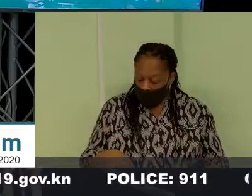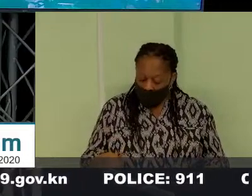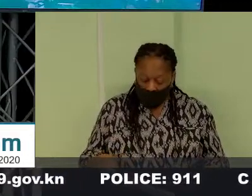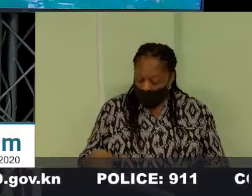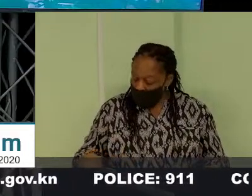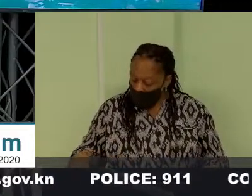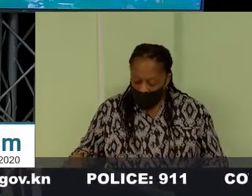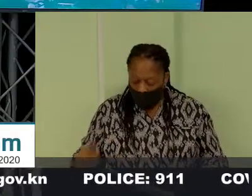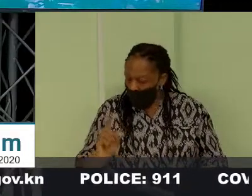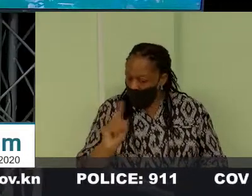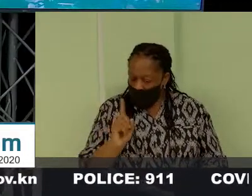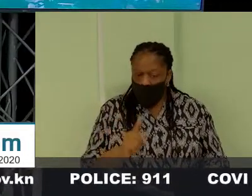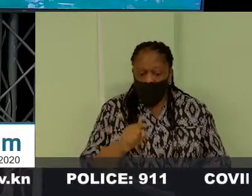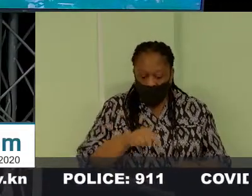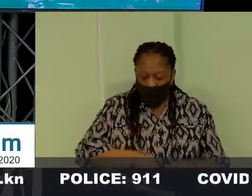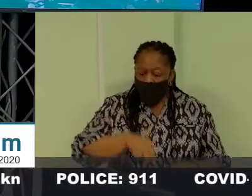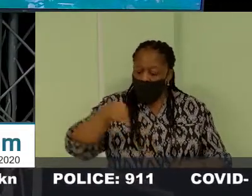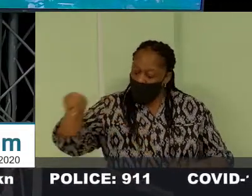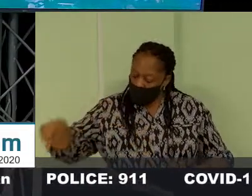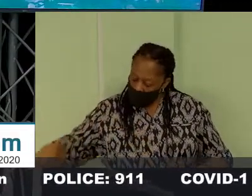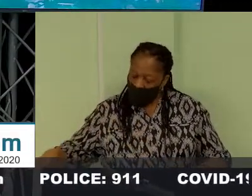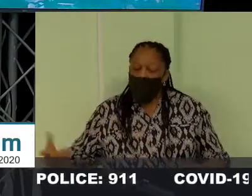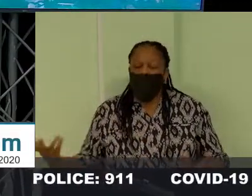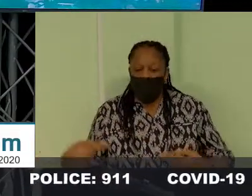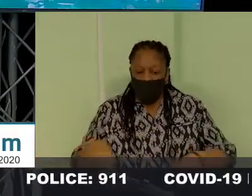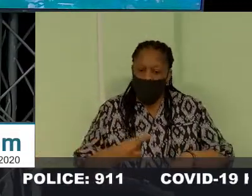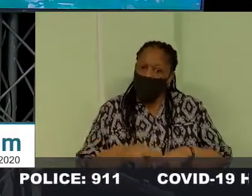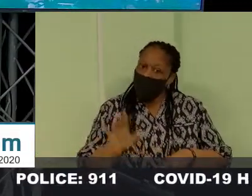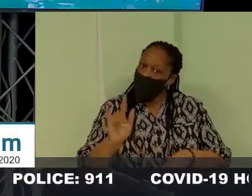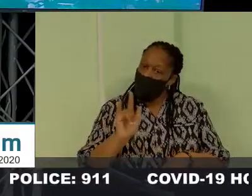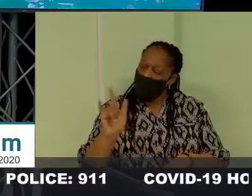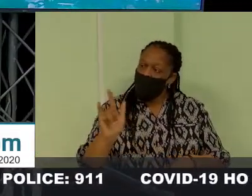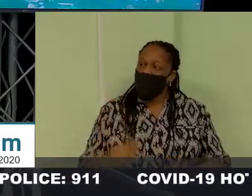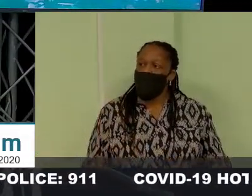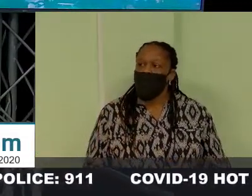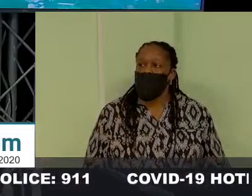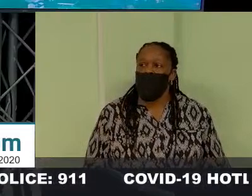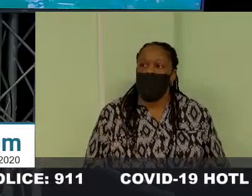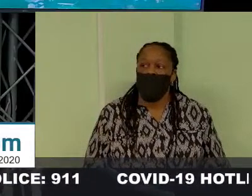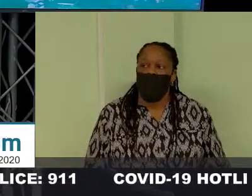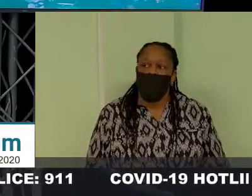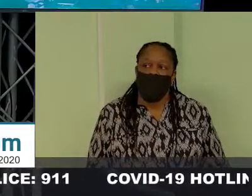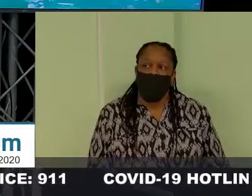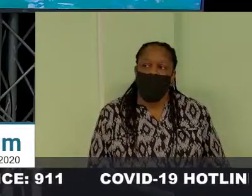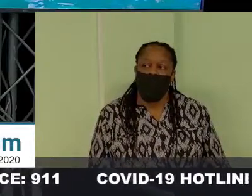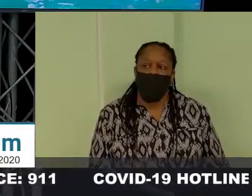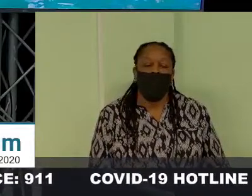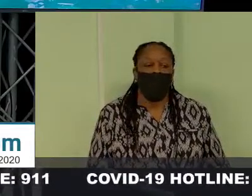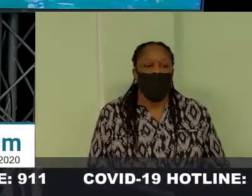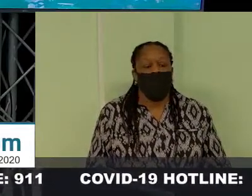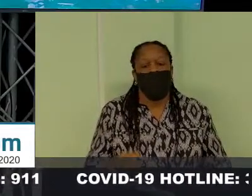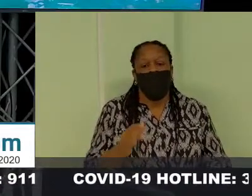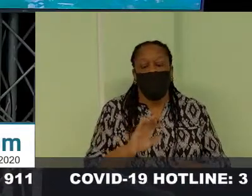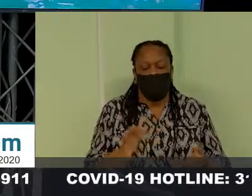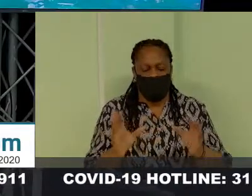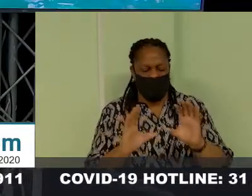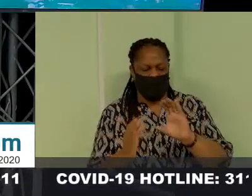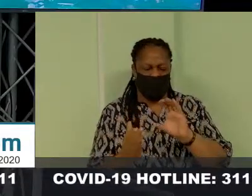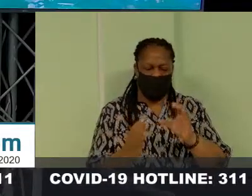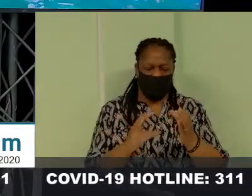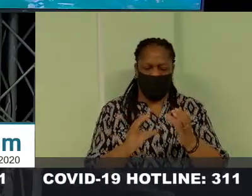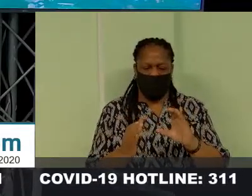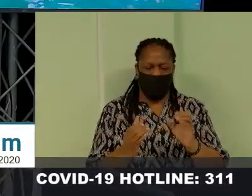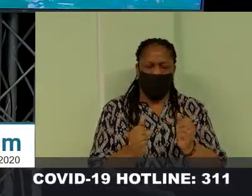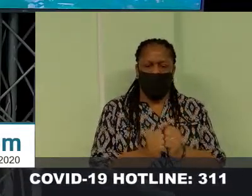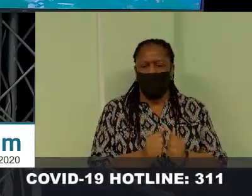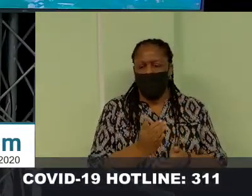should be safe. And so what you're comparing is somebody who is coming from a hotspot, who was there for an extended period of time, and